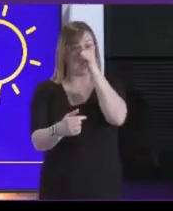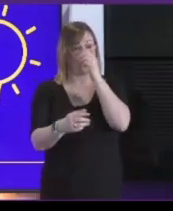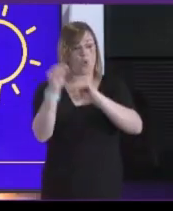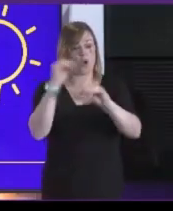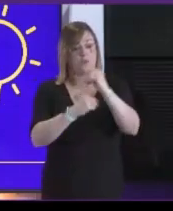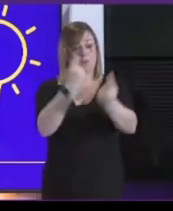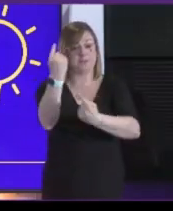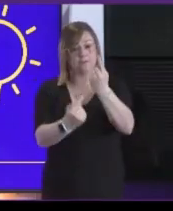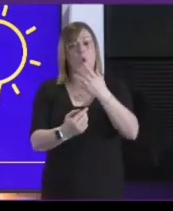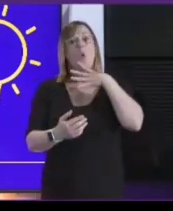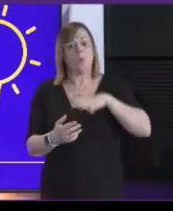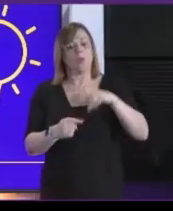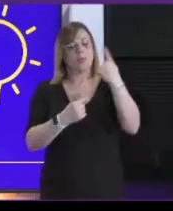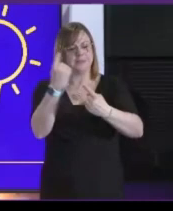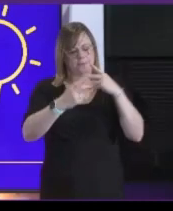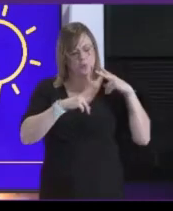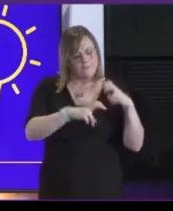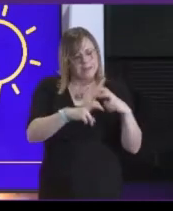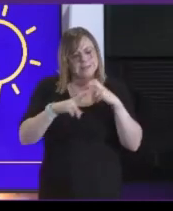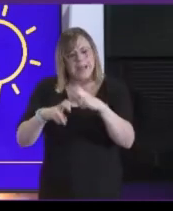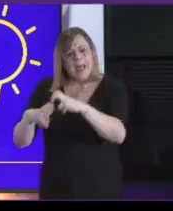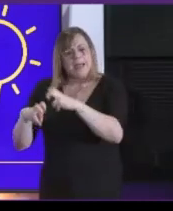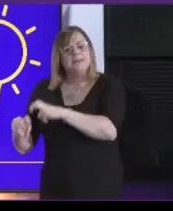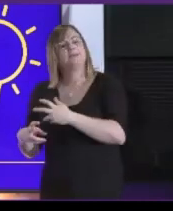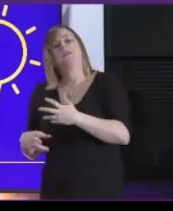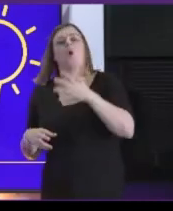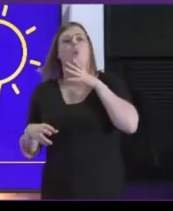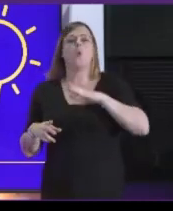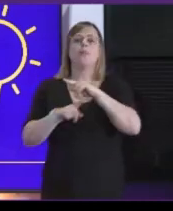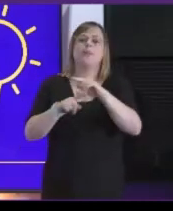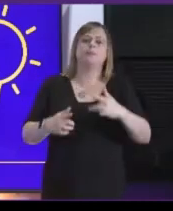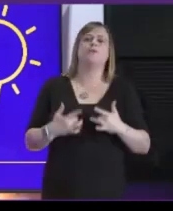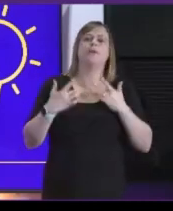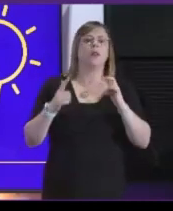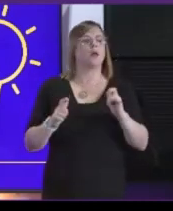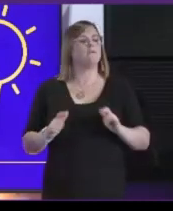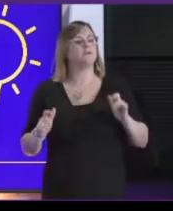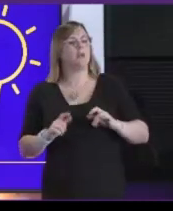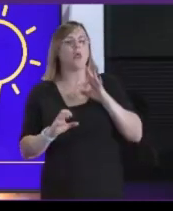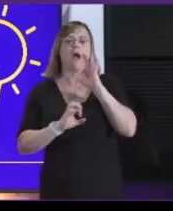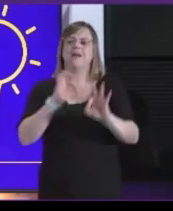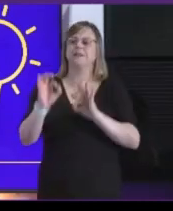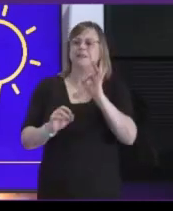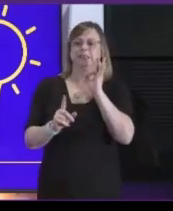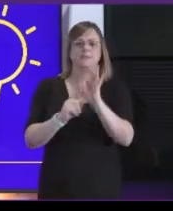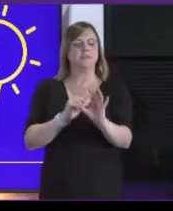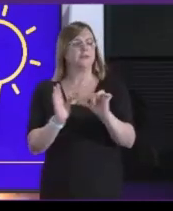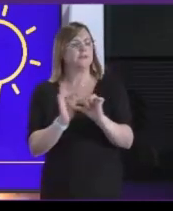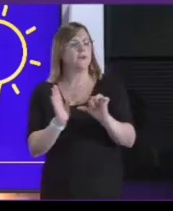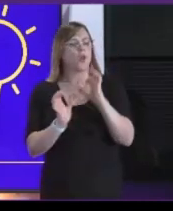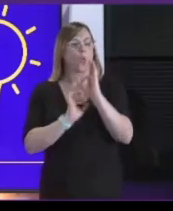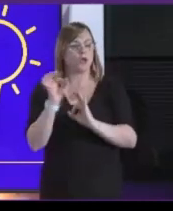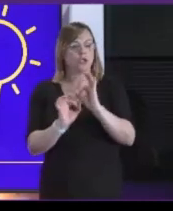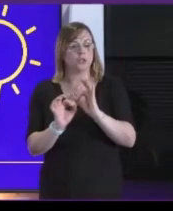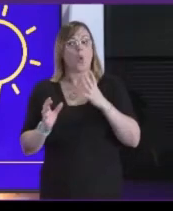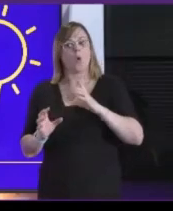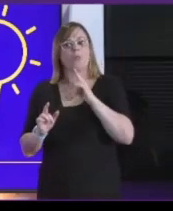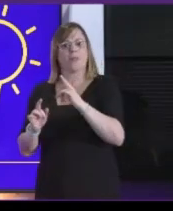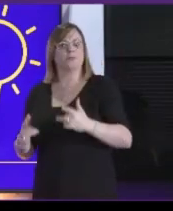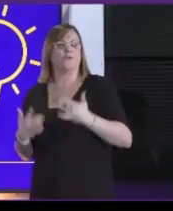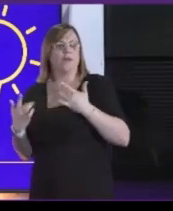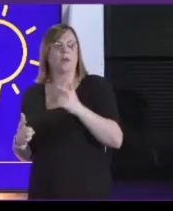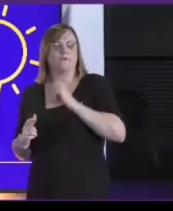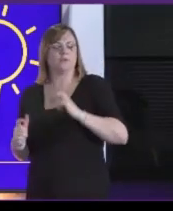want them to do that investigating. We want them to feel comfortable asking the questions, to feel comfortable trying